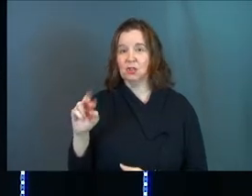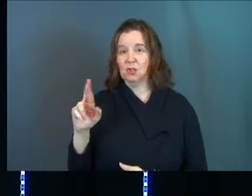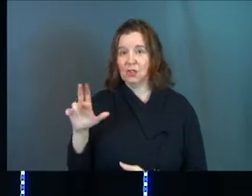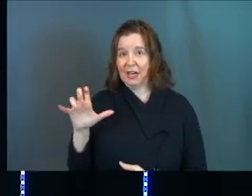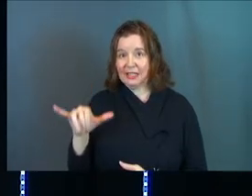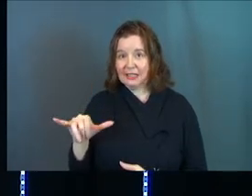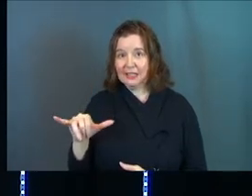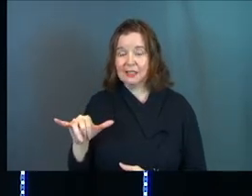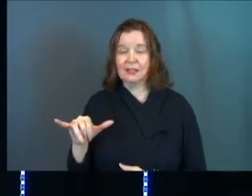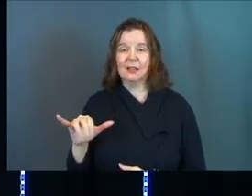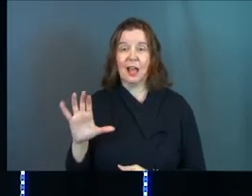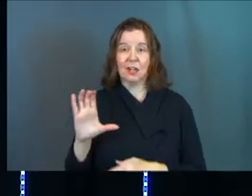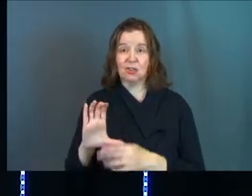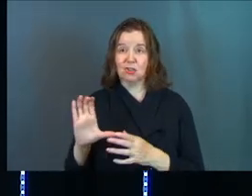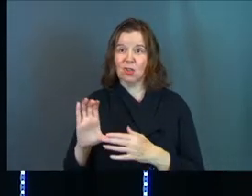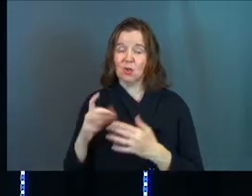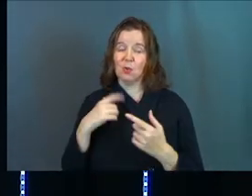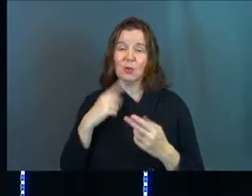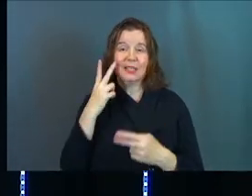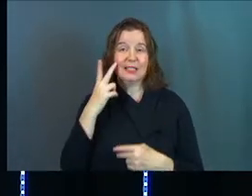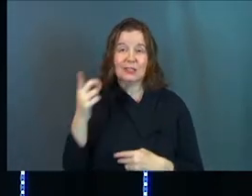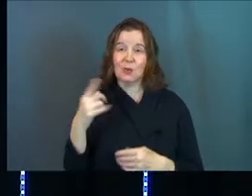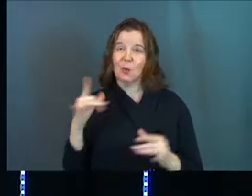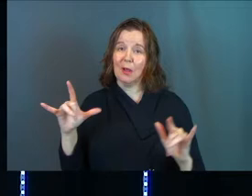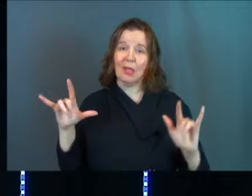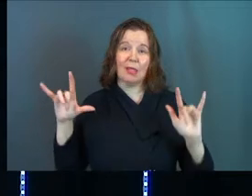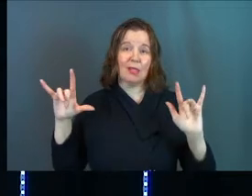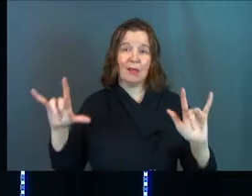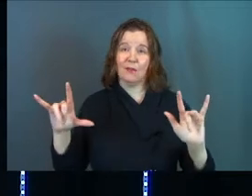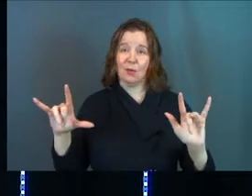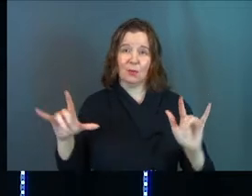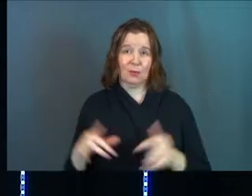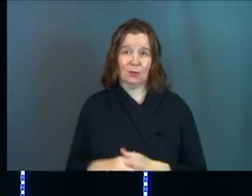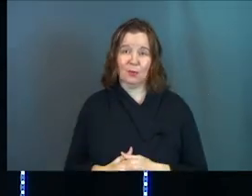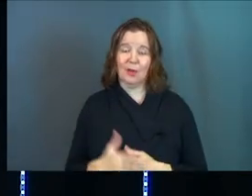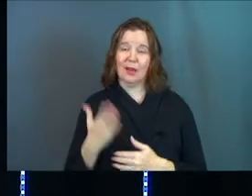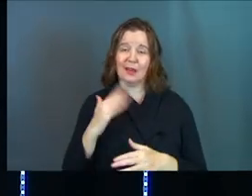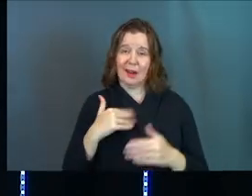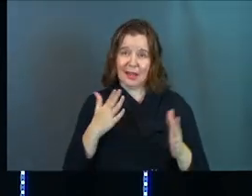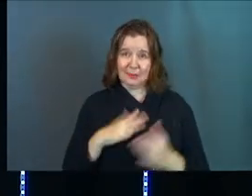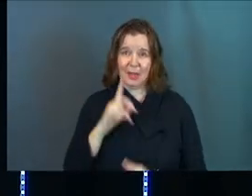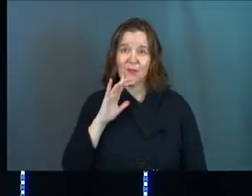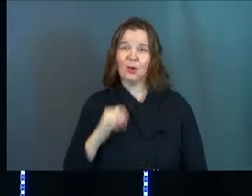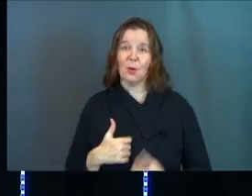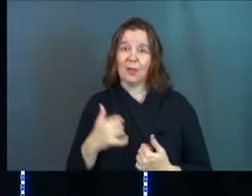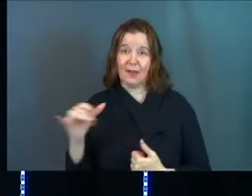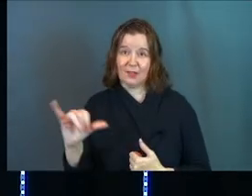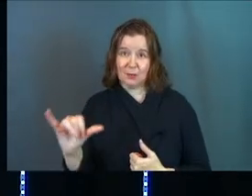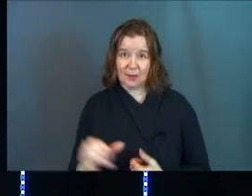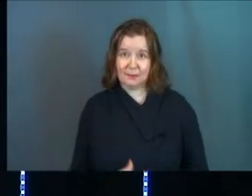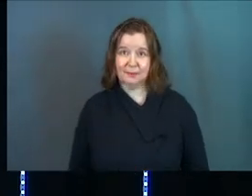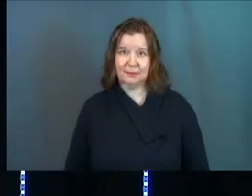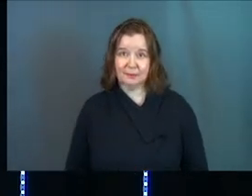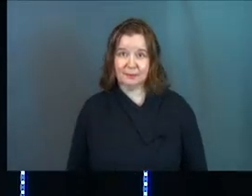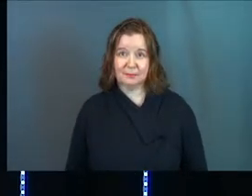Tracy. As a church, we see you and we love you. And God has a plan for your life as well.